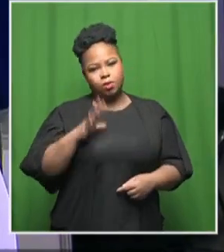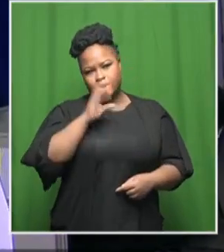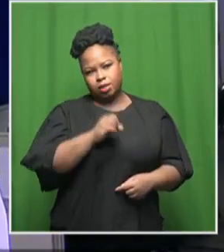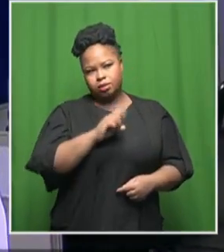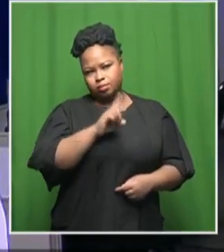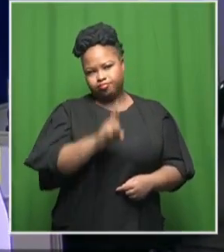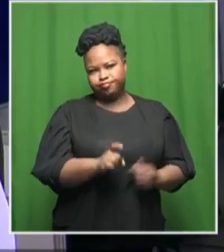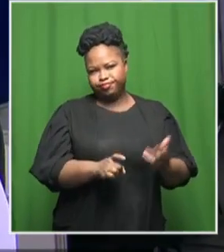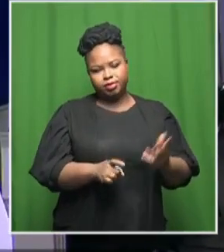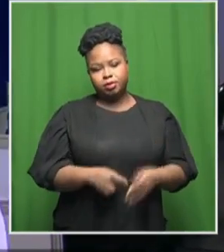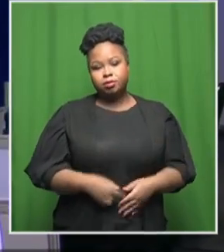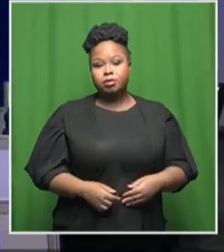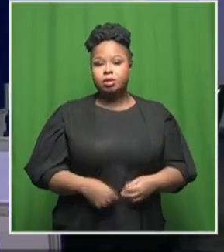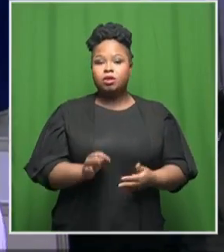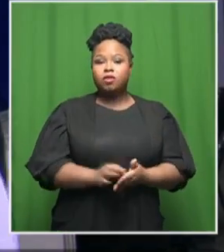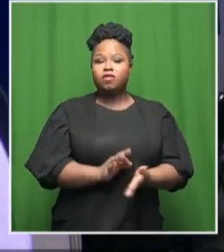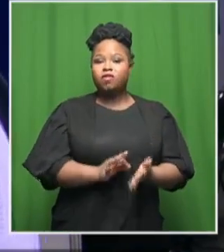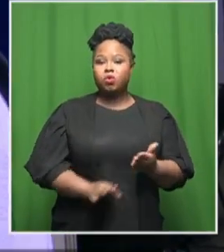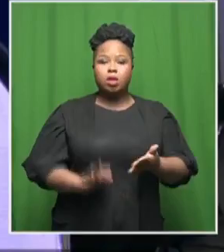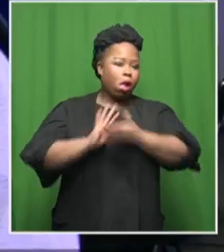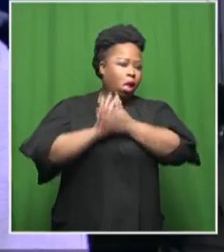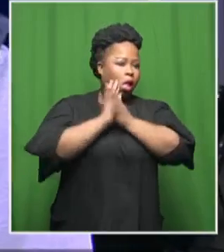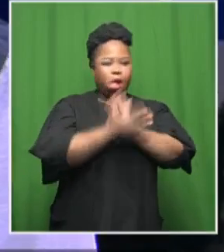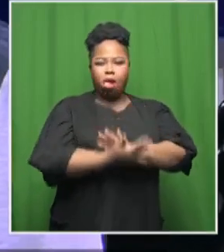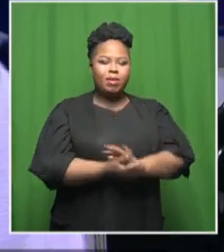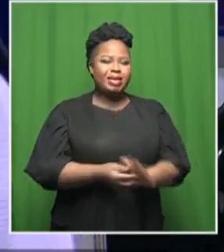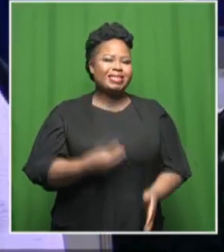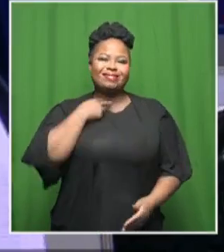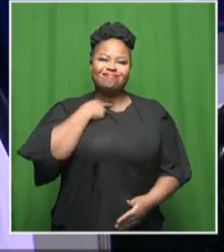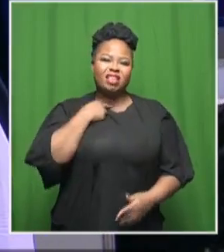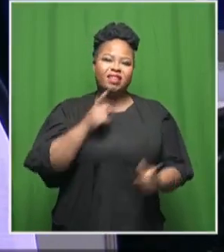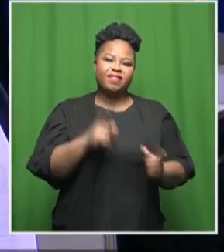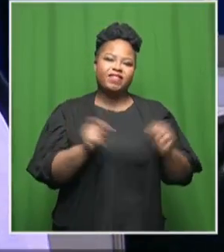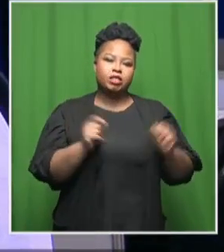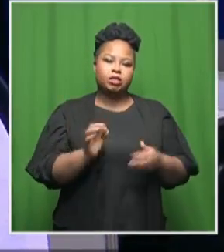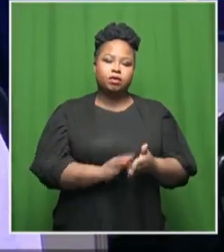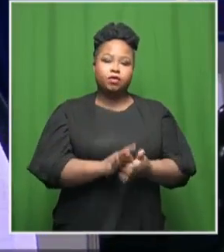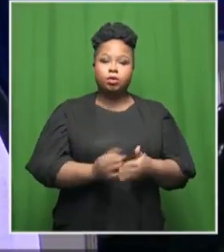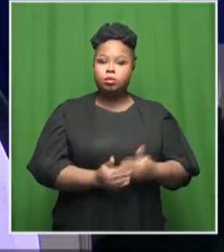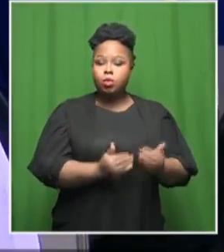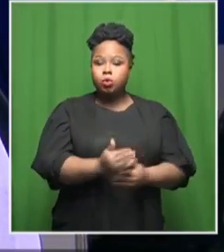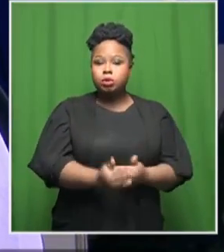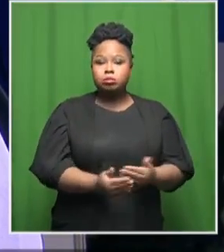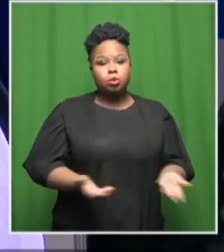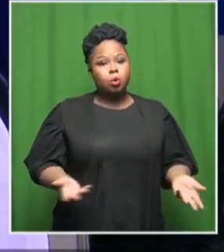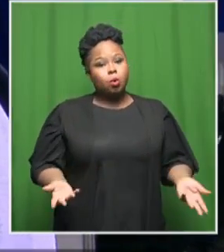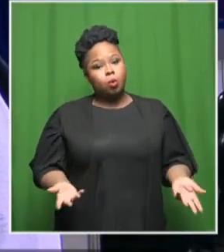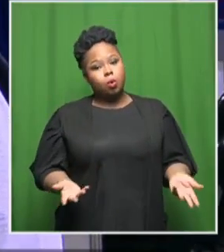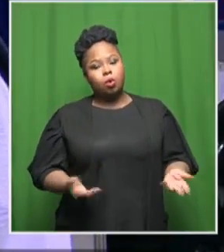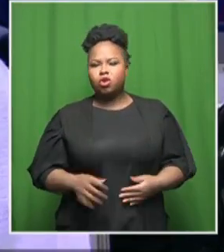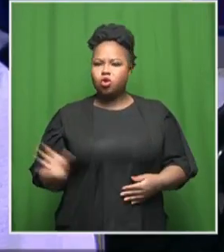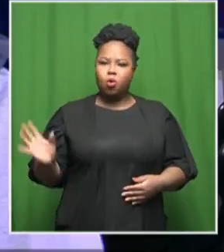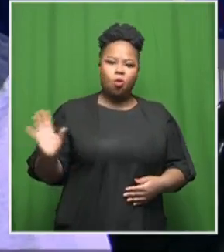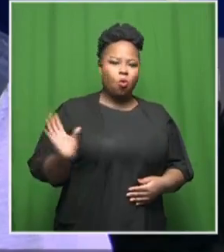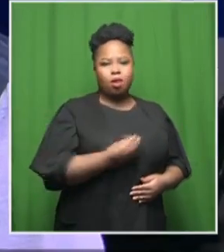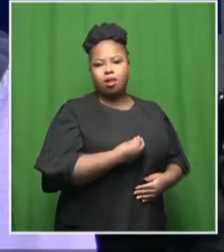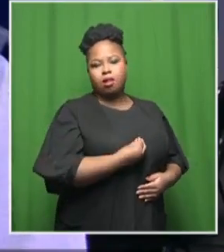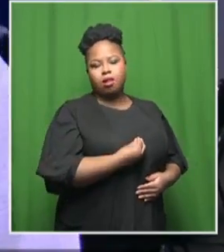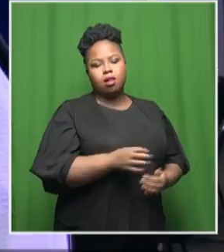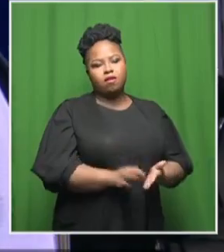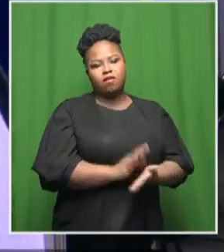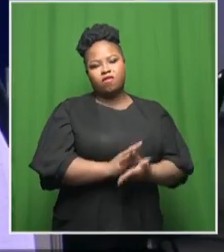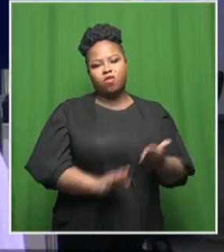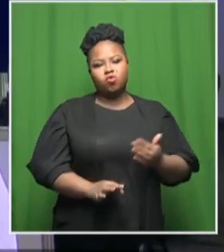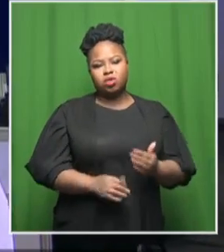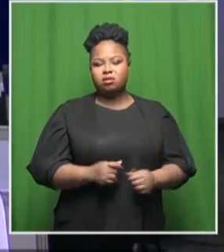ask. Any voting stations completely disrupted, that they weren't able to finish the voting process, or did all of the voting